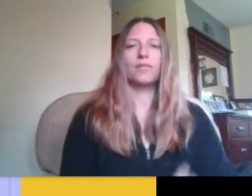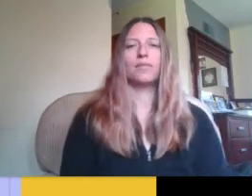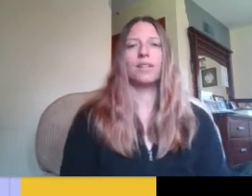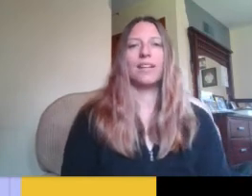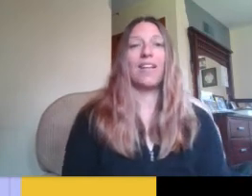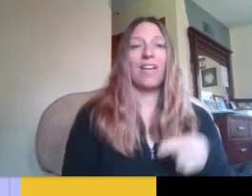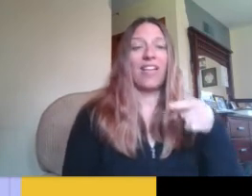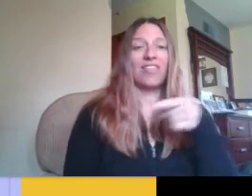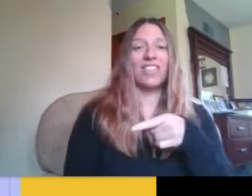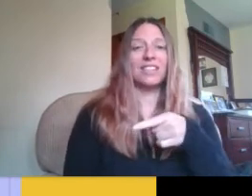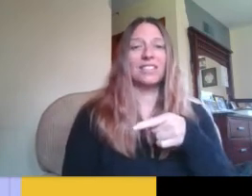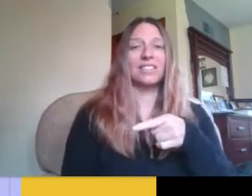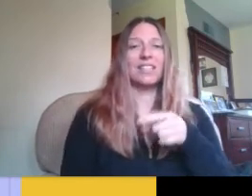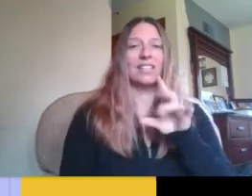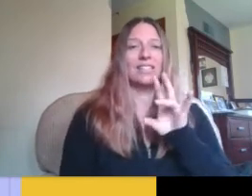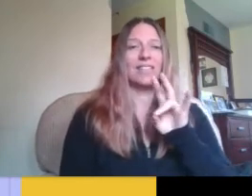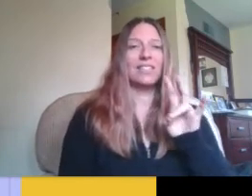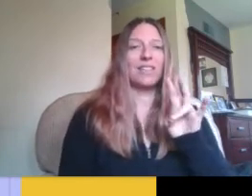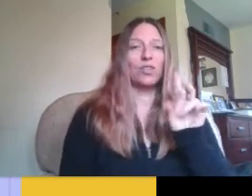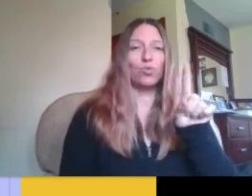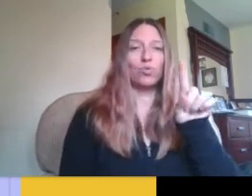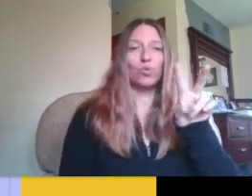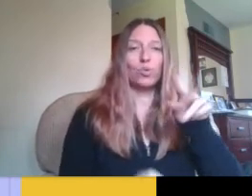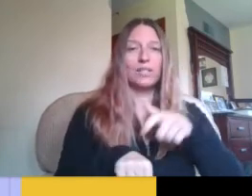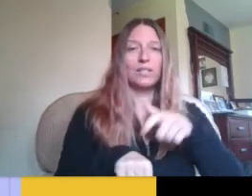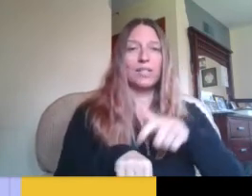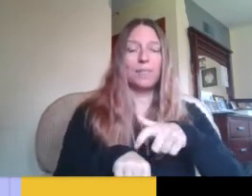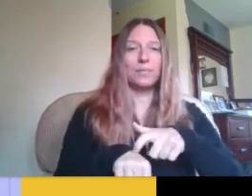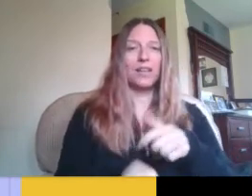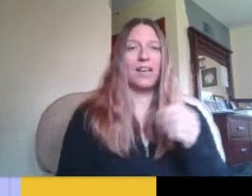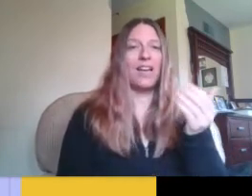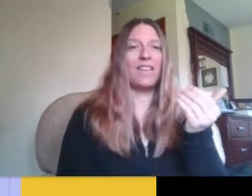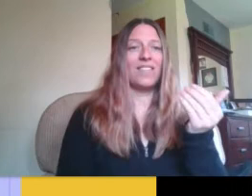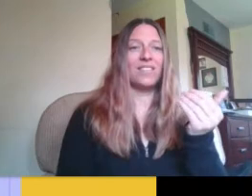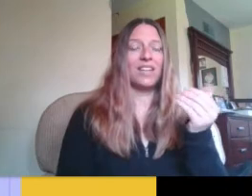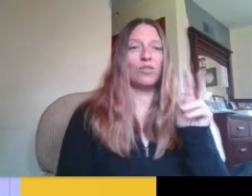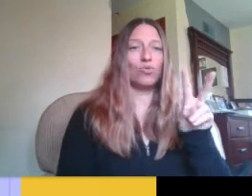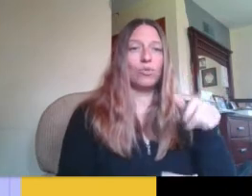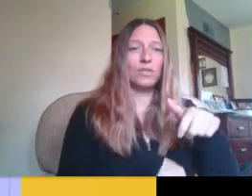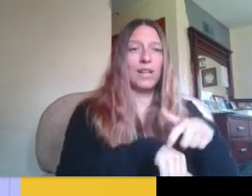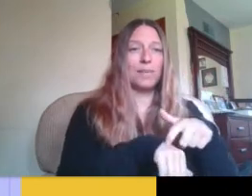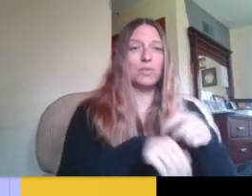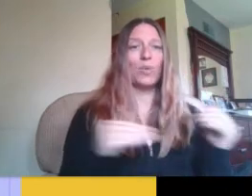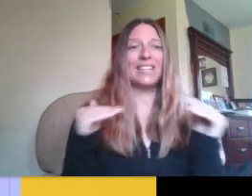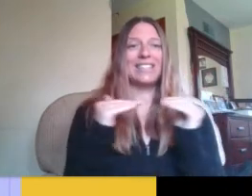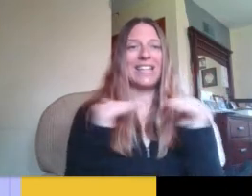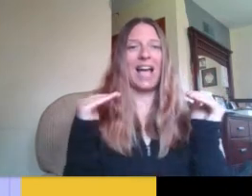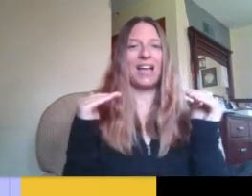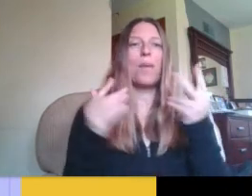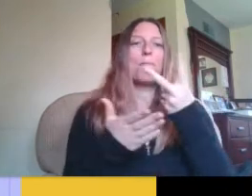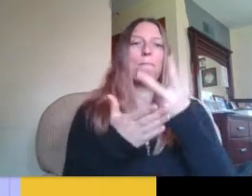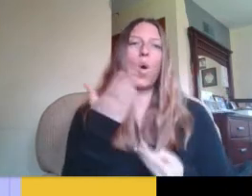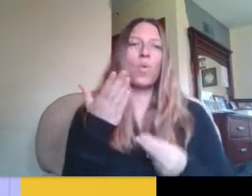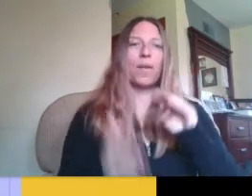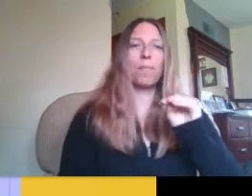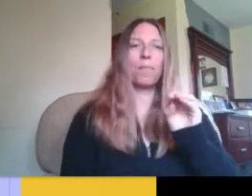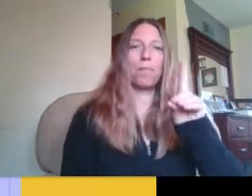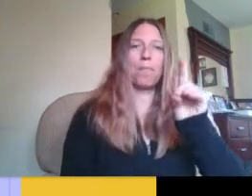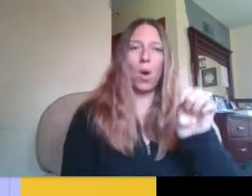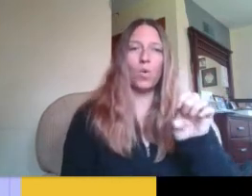In this set, the number 7 is repeated twice, but so is the number 15. That means they tie for the title of mode. This set has